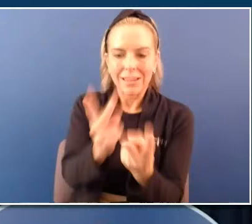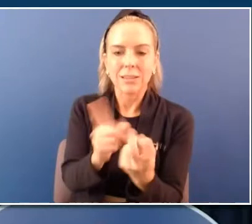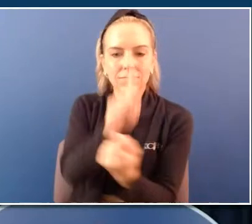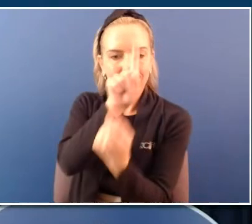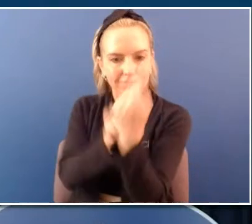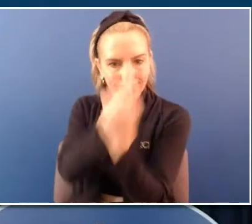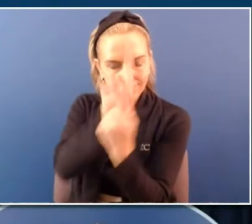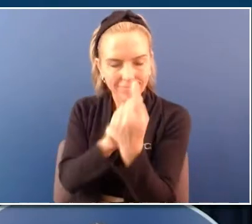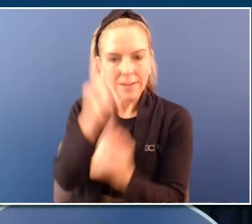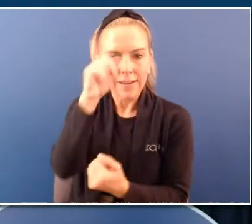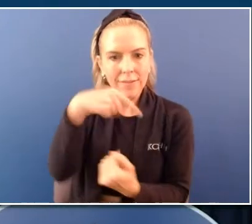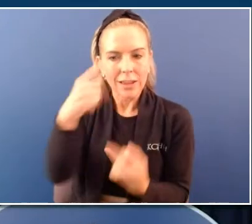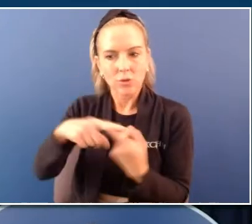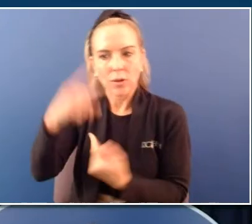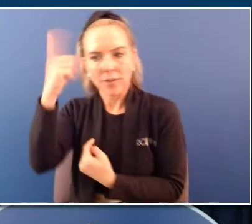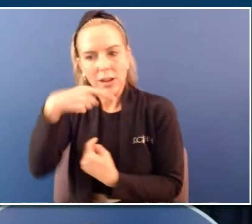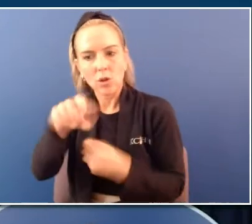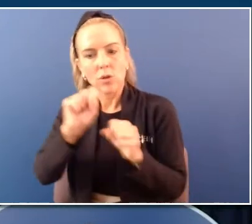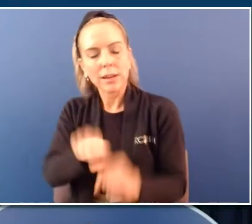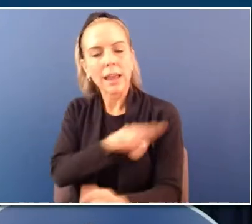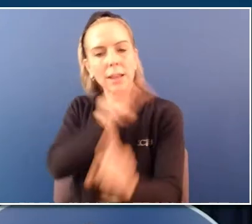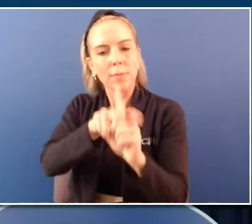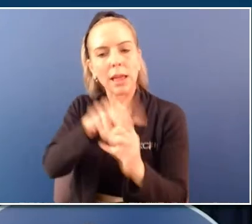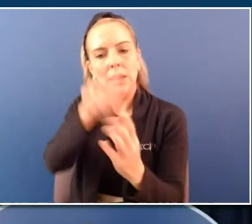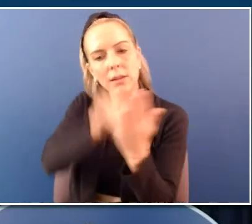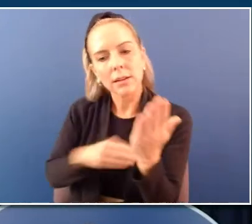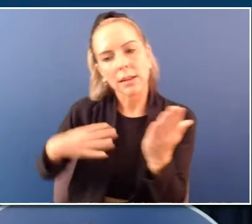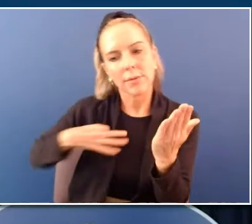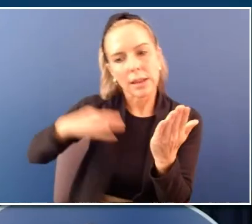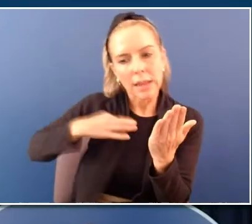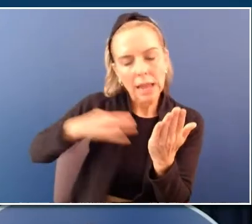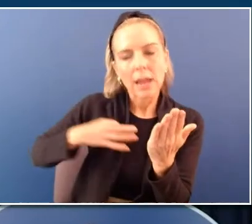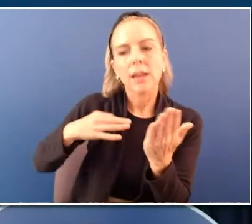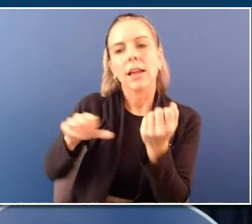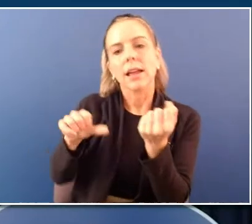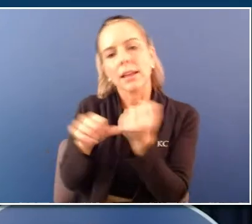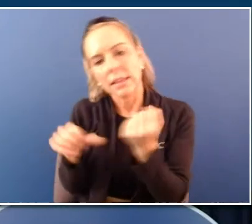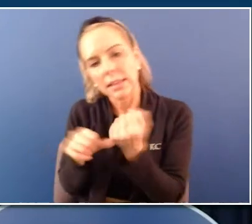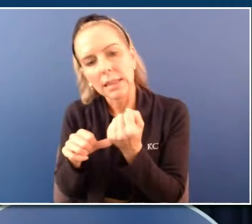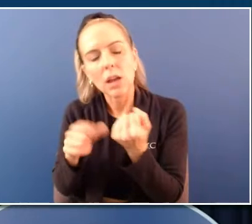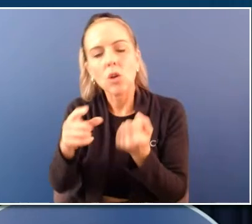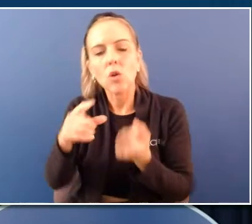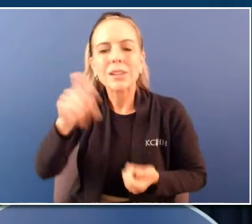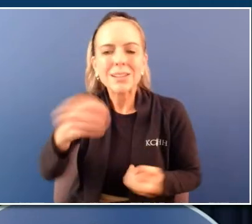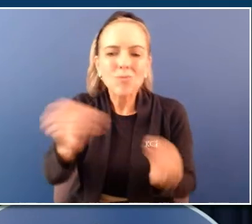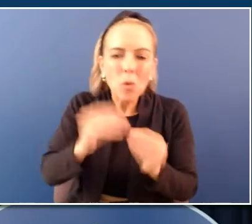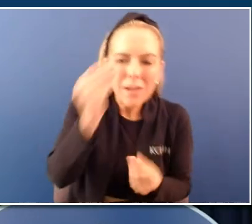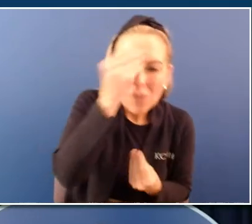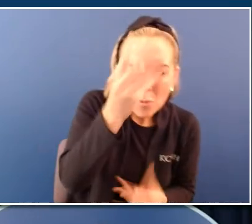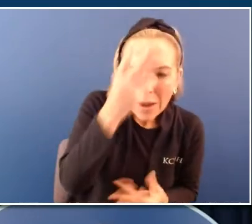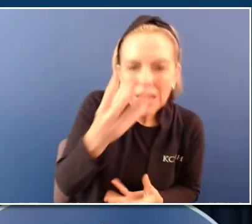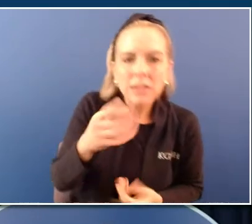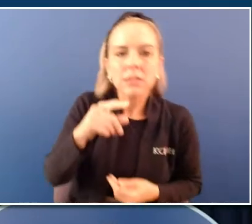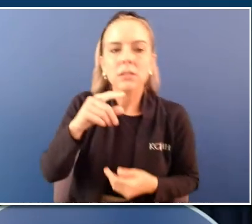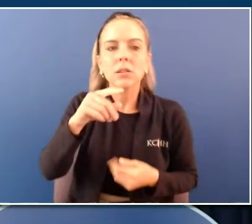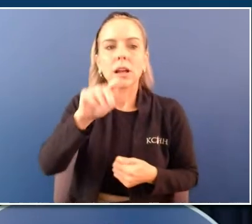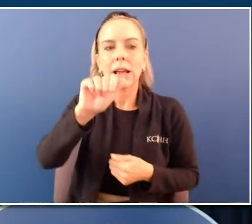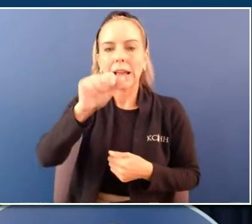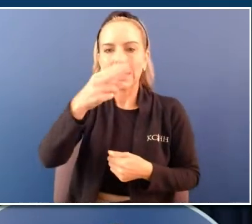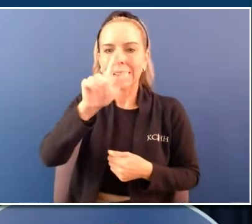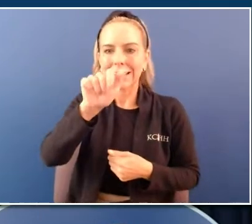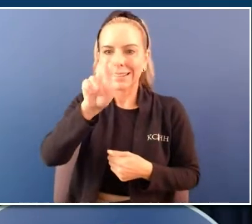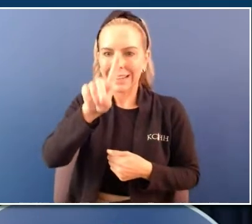where they can apply for aid, ask questions, and receive updates about their case. They are in Ashland, which is Boyd